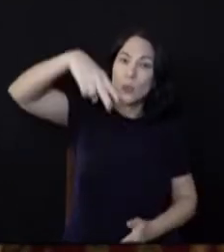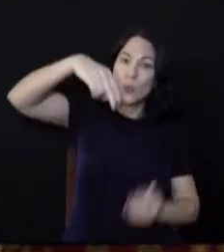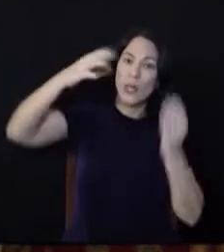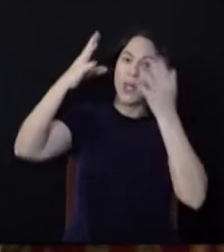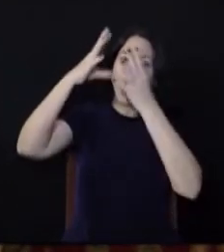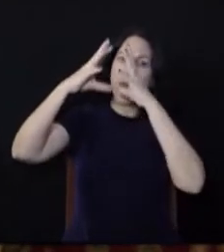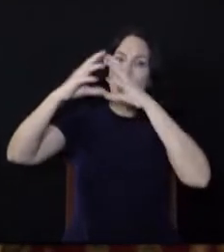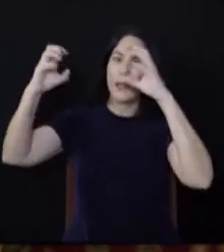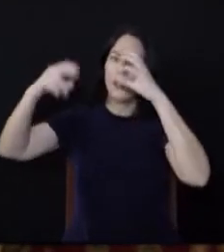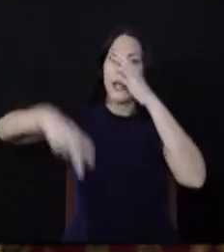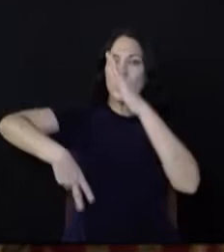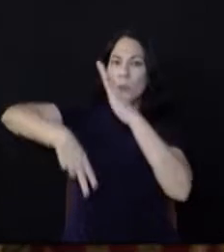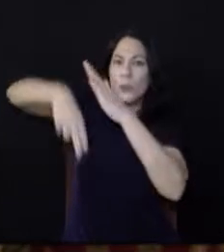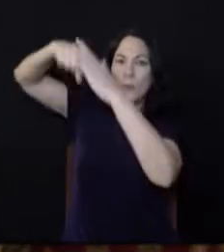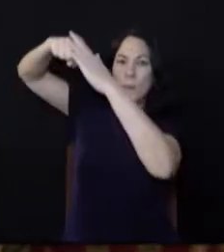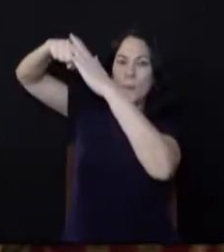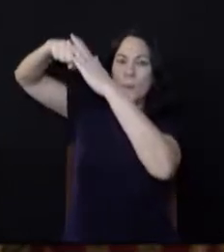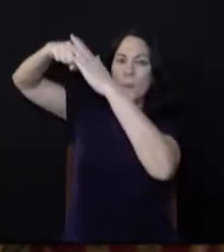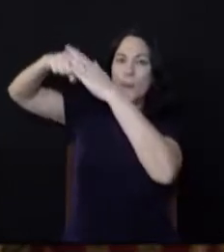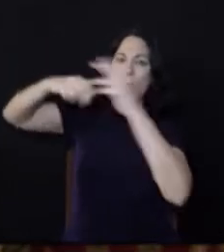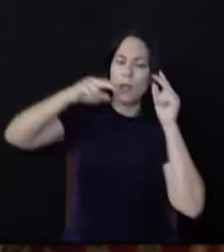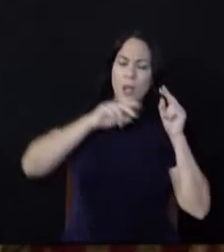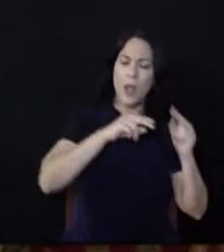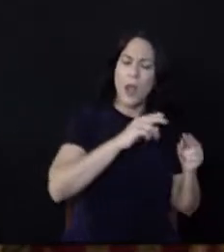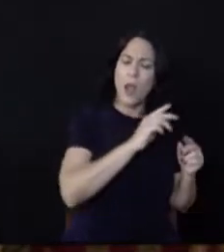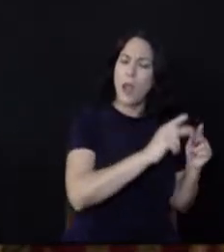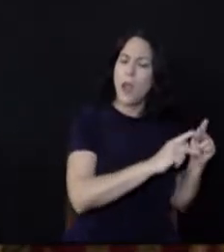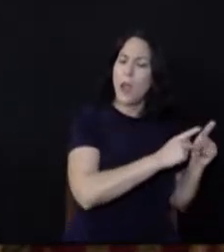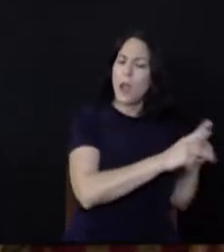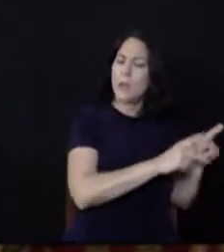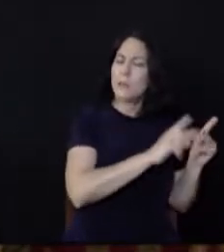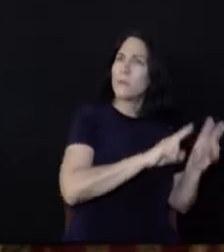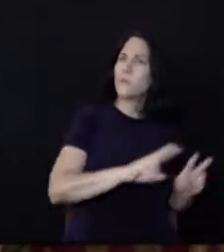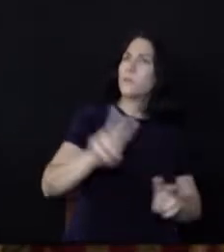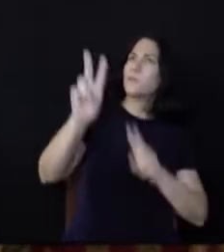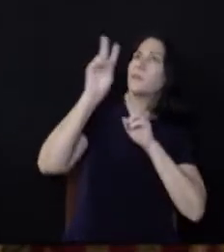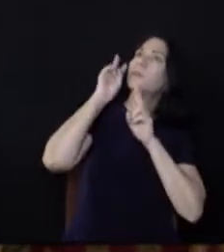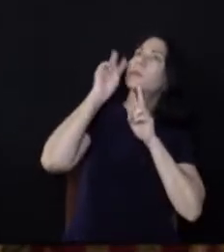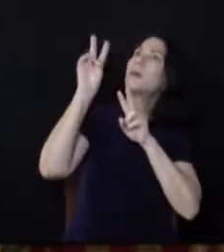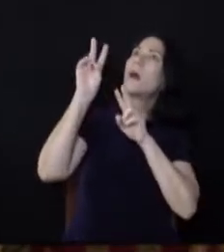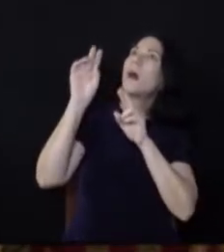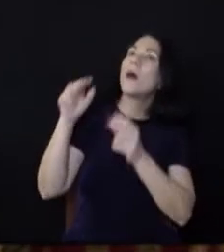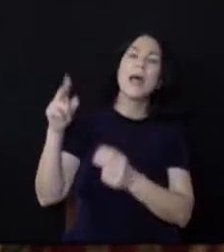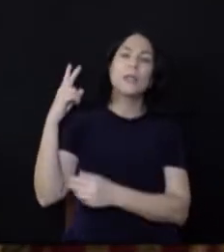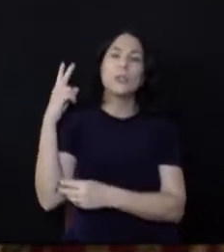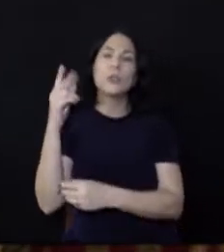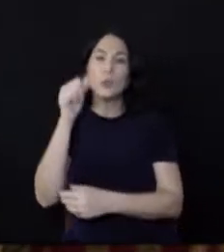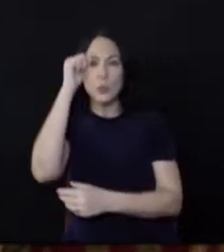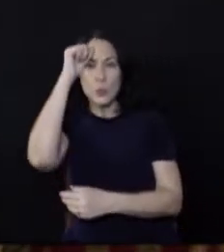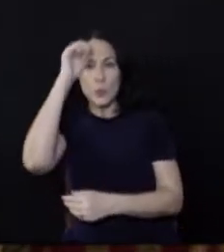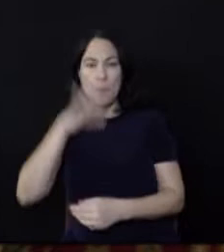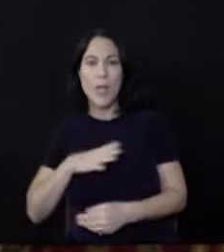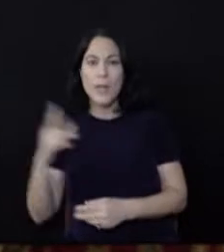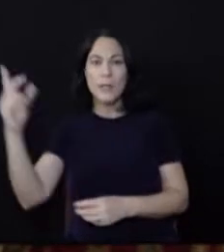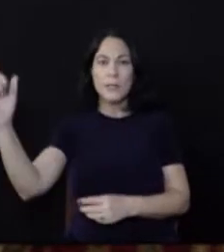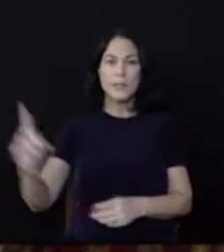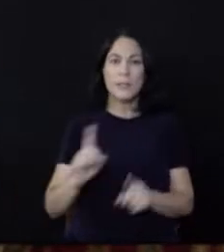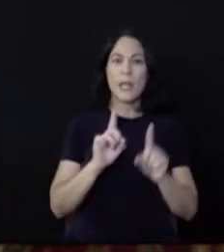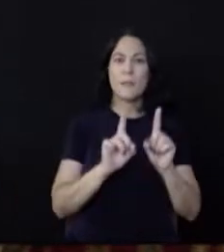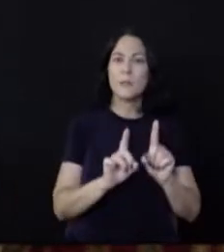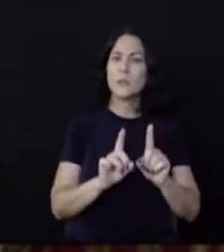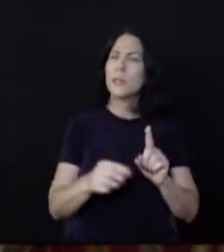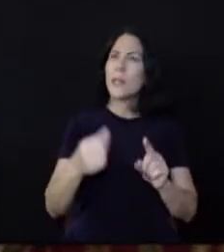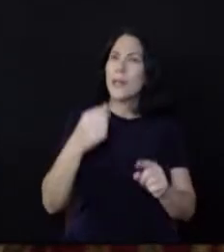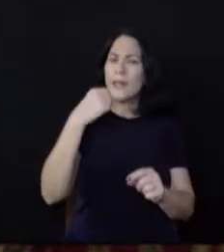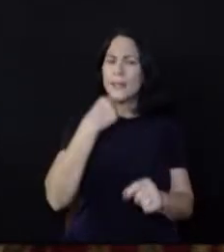sight. And while they were gazing into heaven as he went, behold, two men stood by them in white robes and said, Men of